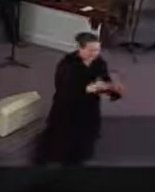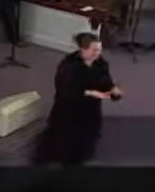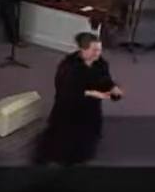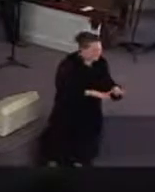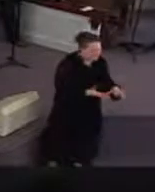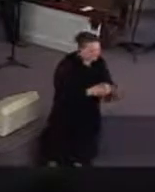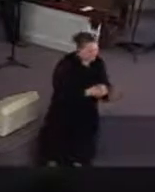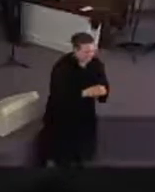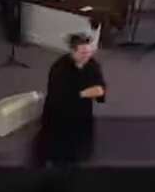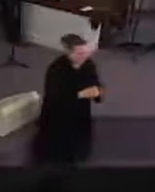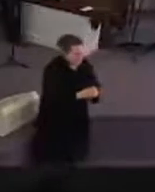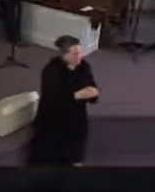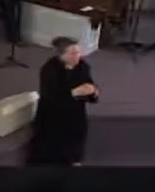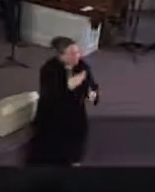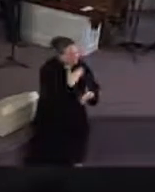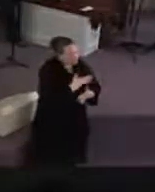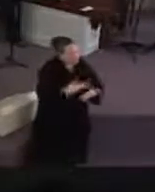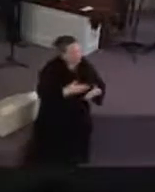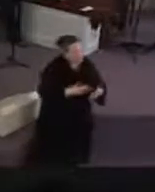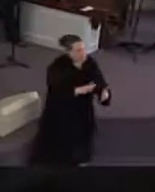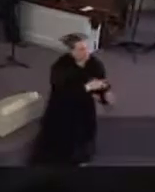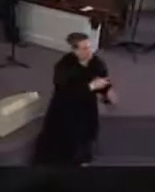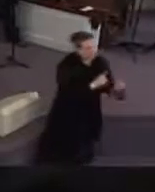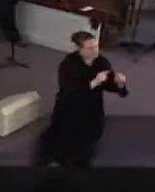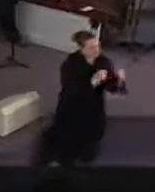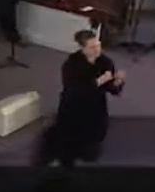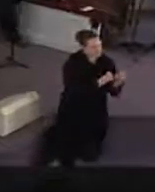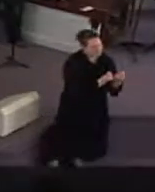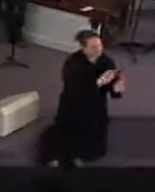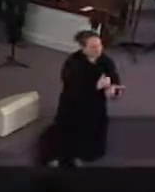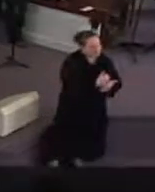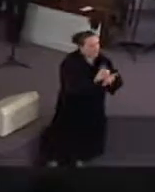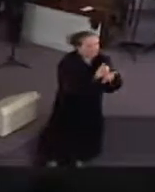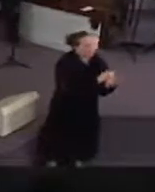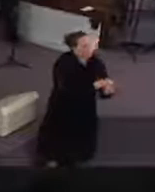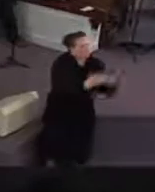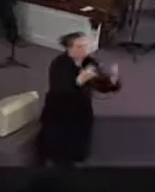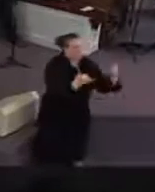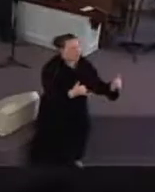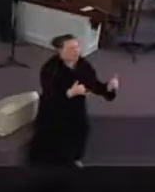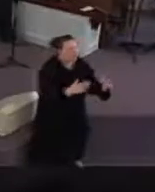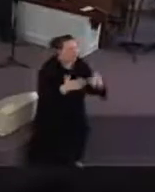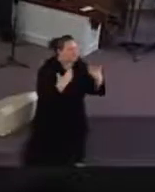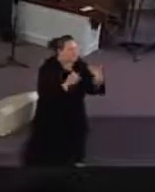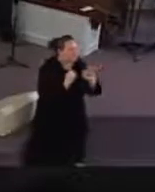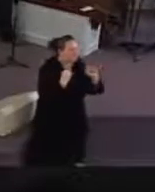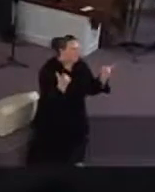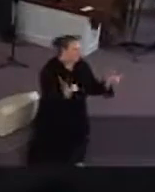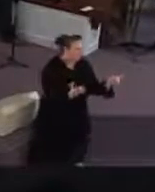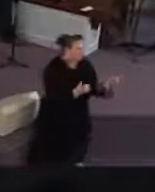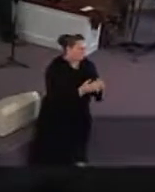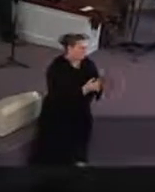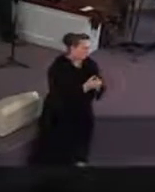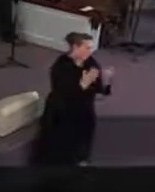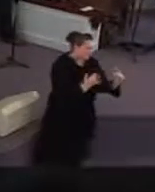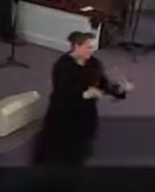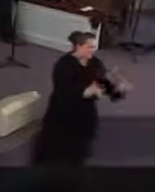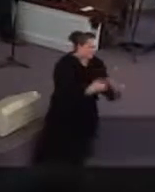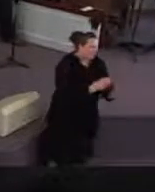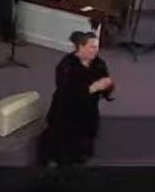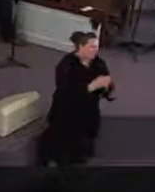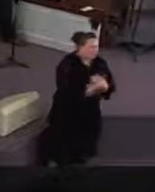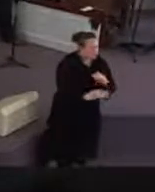stepping up and helping us today. Amen. We're glad for all of you today. Why don't we go forward,